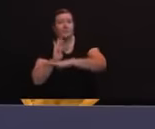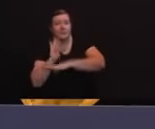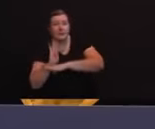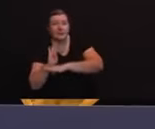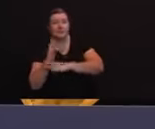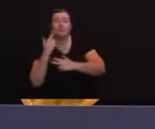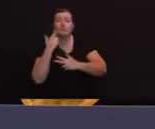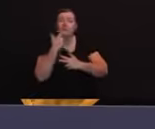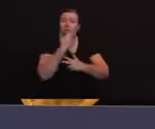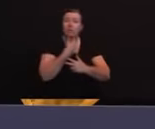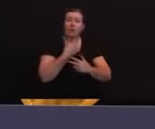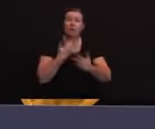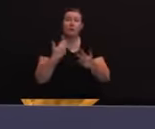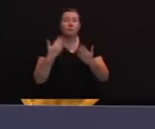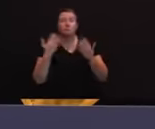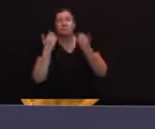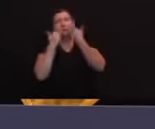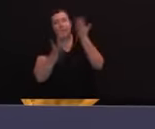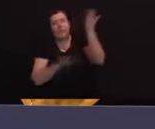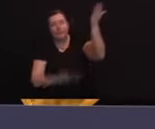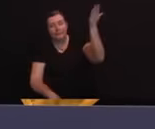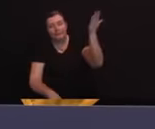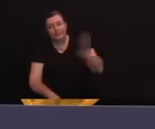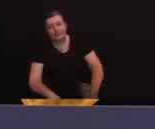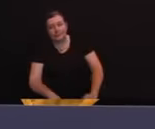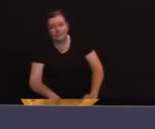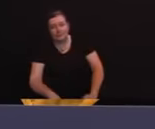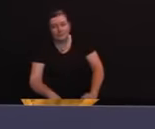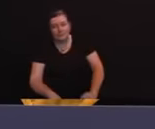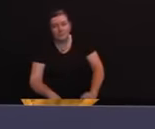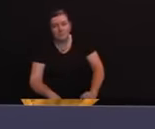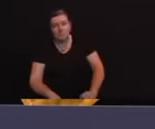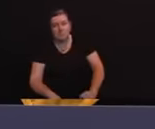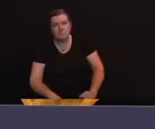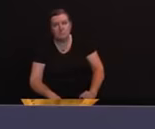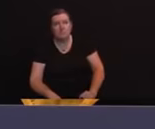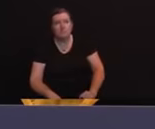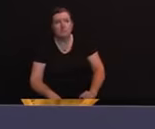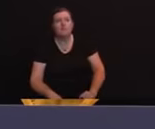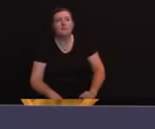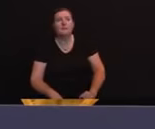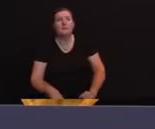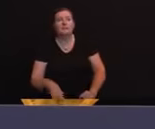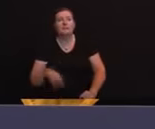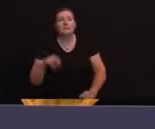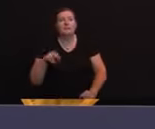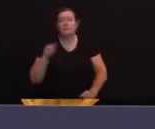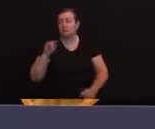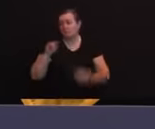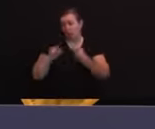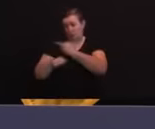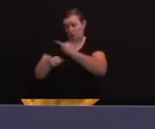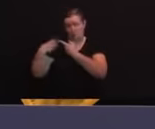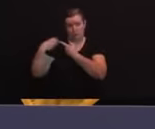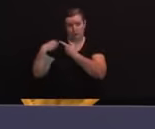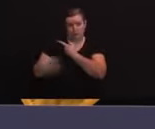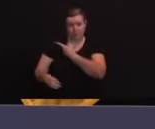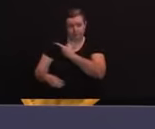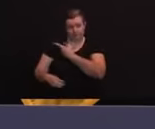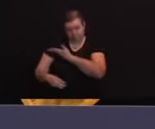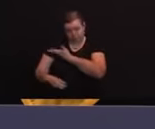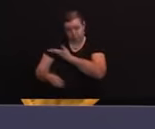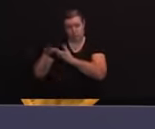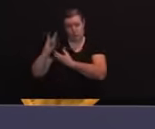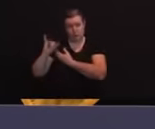had another big slug of that. But the risk, and Tina, you're the boss here on these things with Judy, the risk in